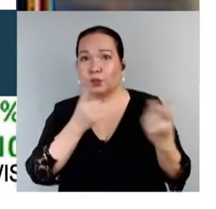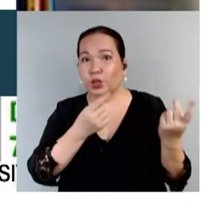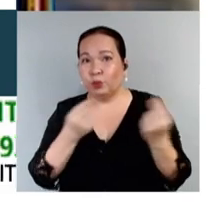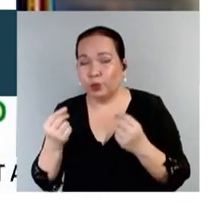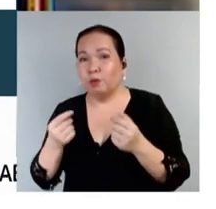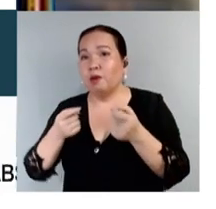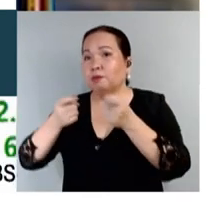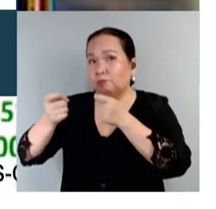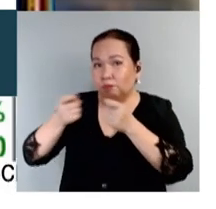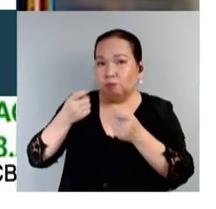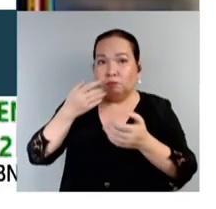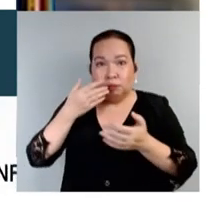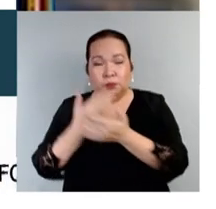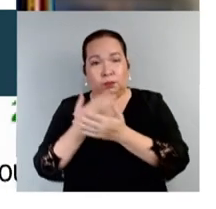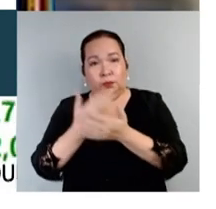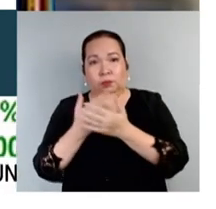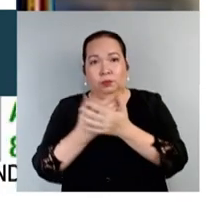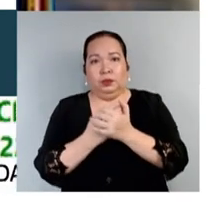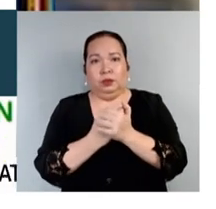effectively